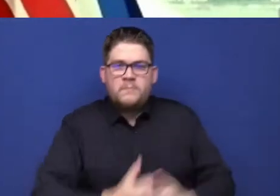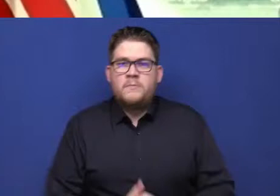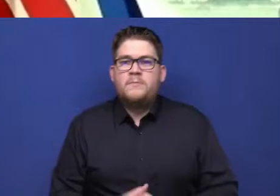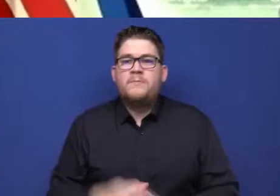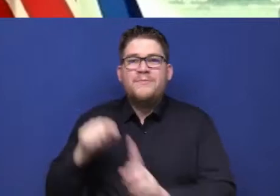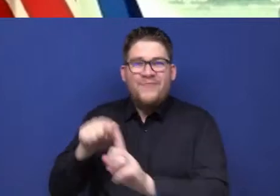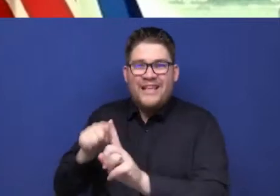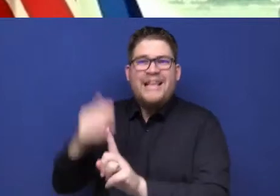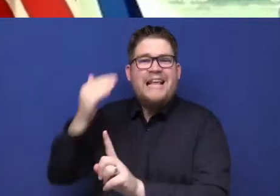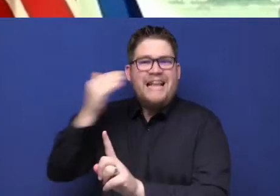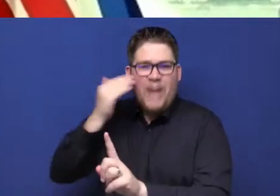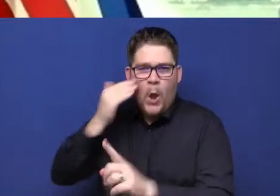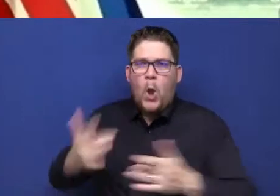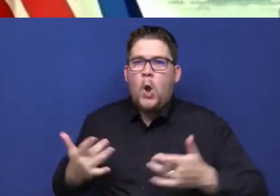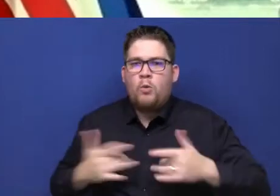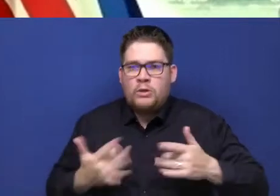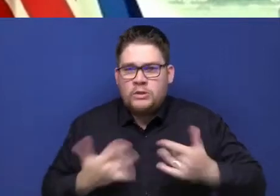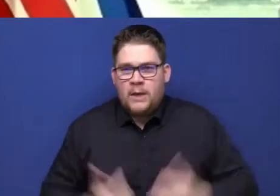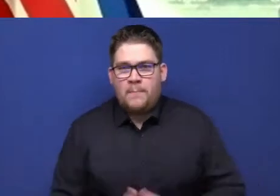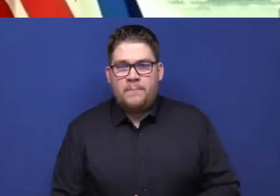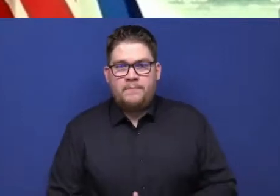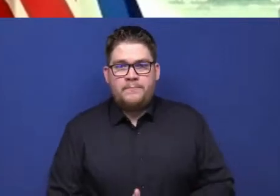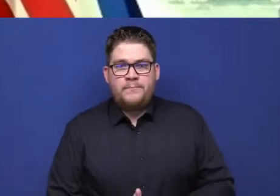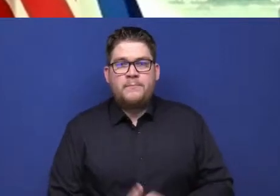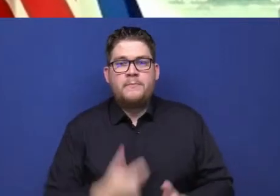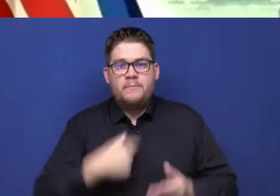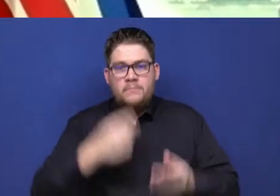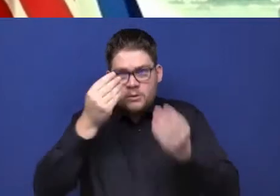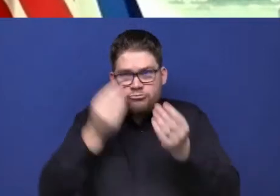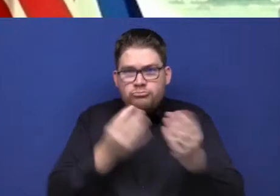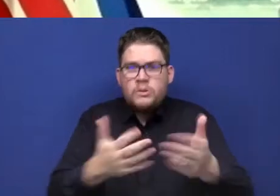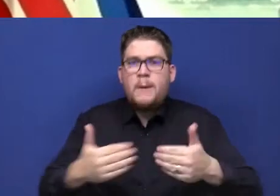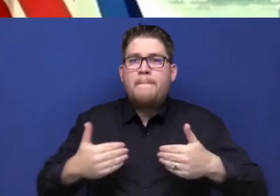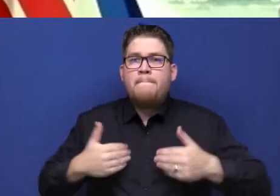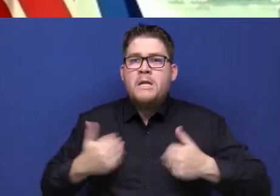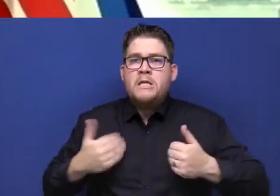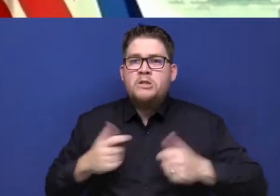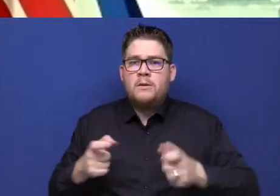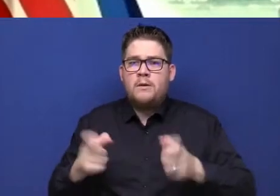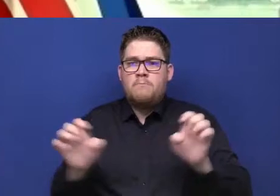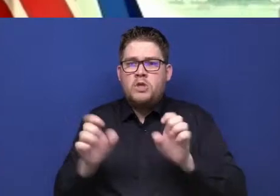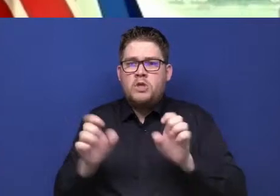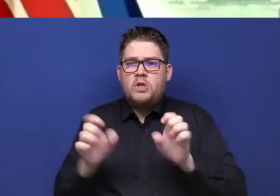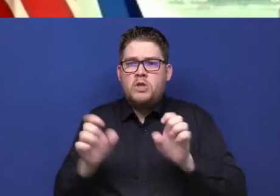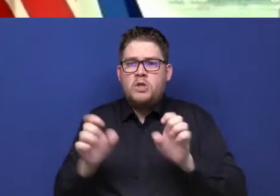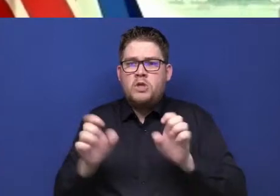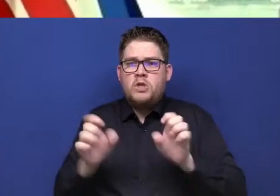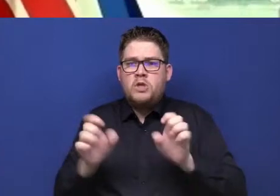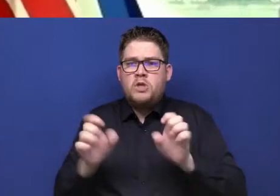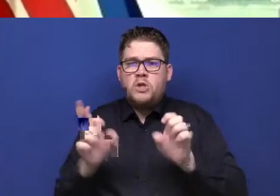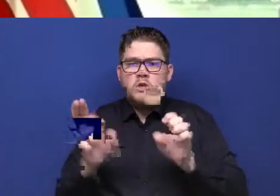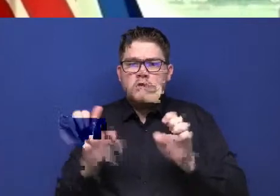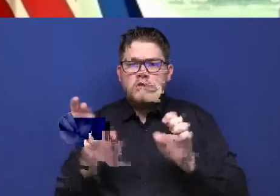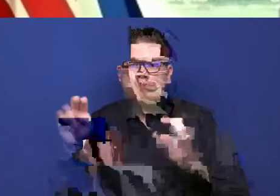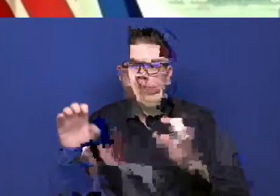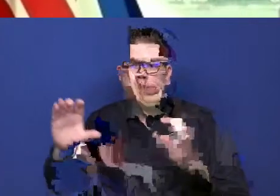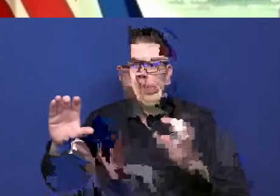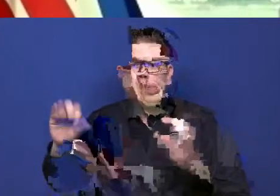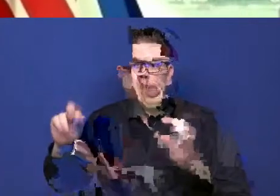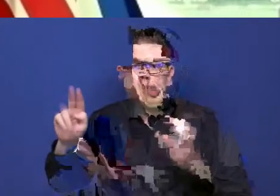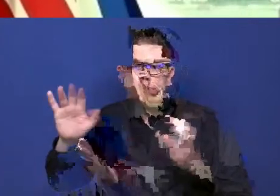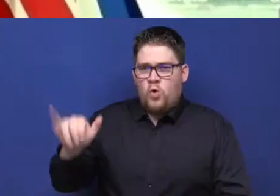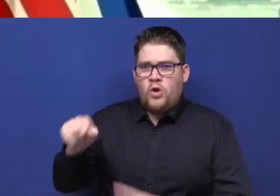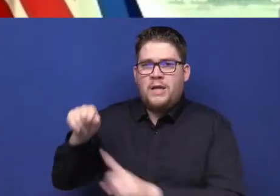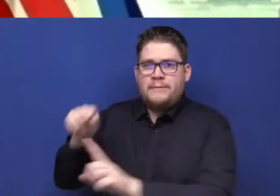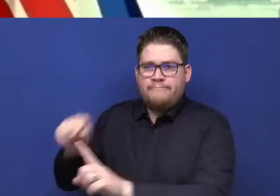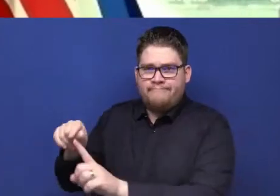in knowing what is going on, understanding what is taking place, ensuring that what needs to be done is being done, and ensuring that